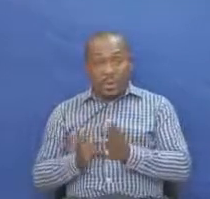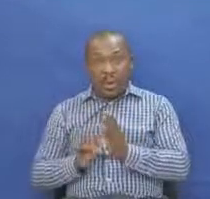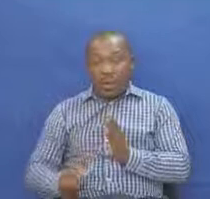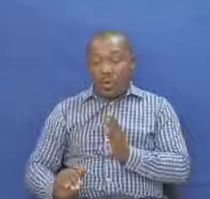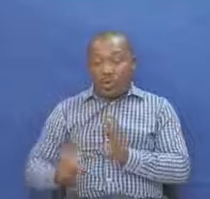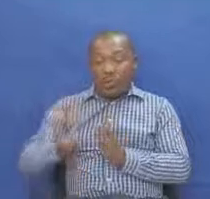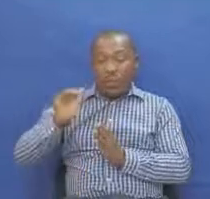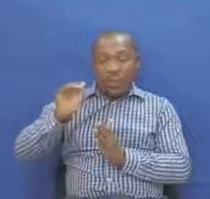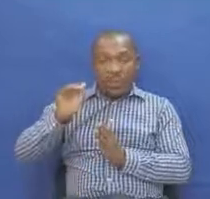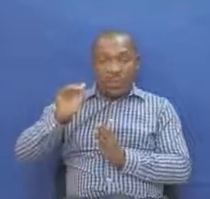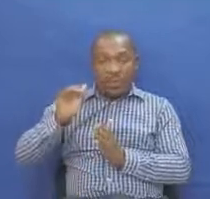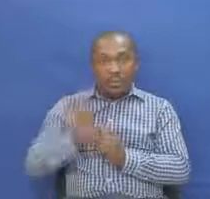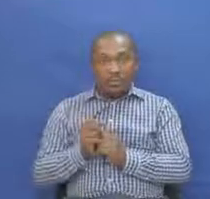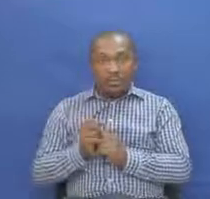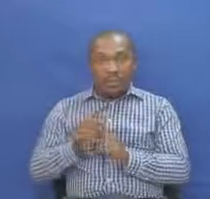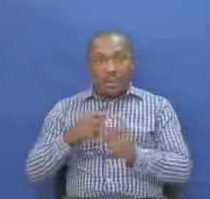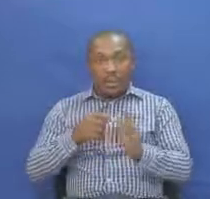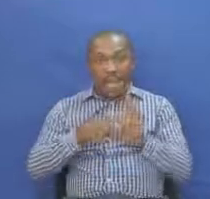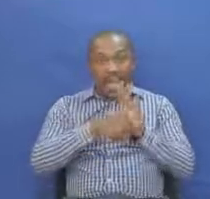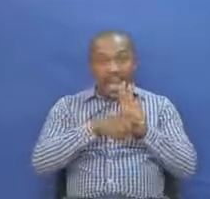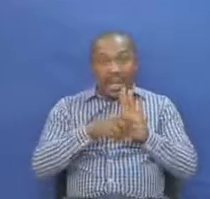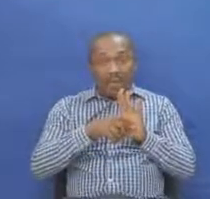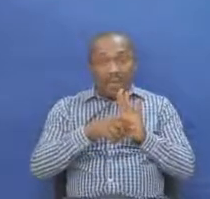a negative growth